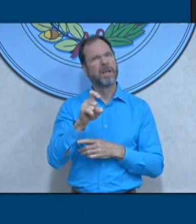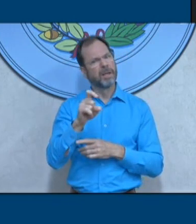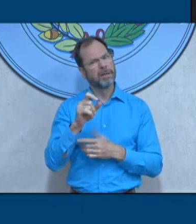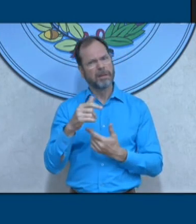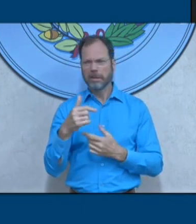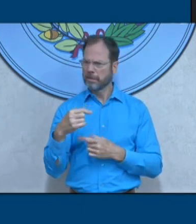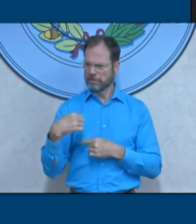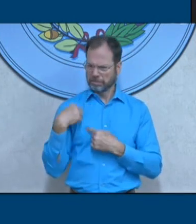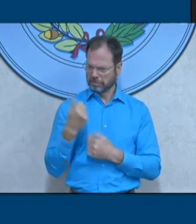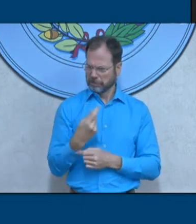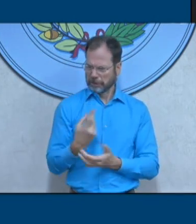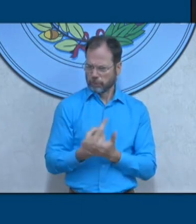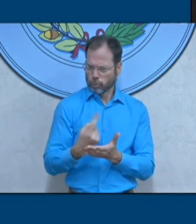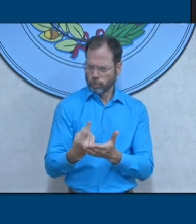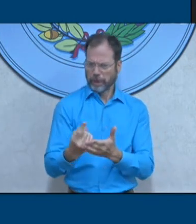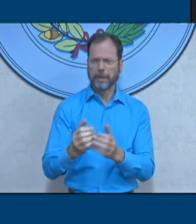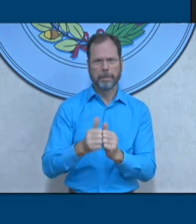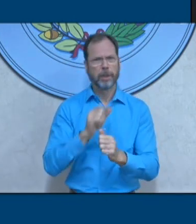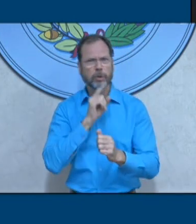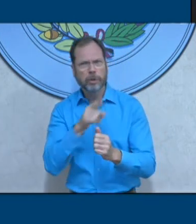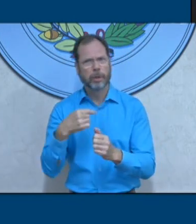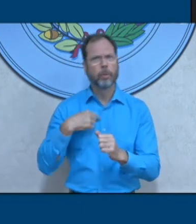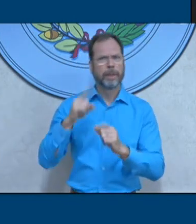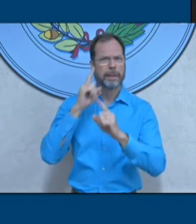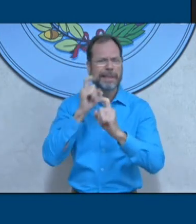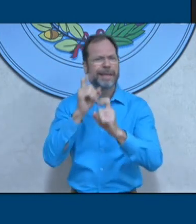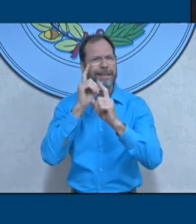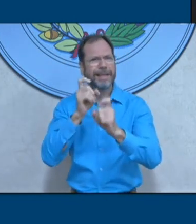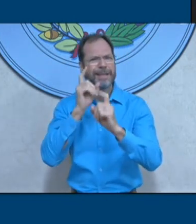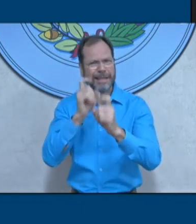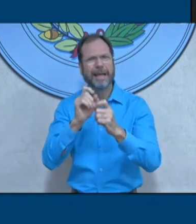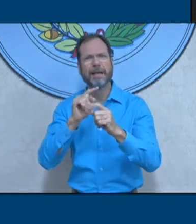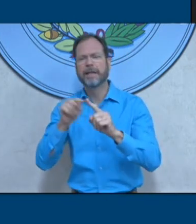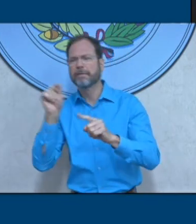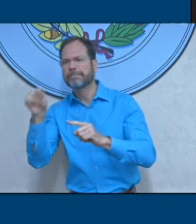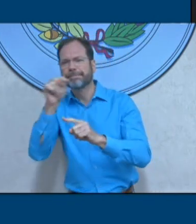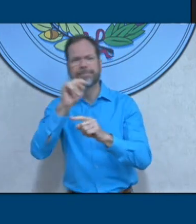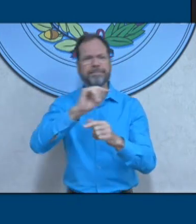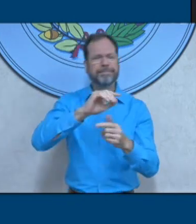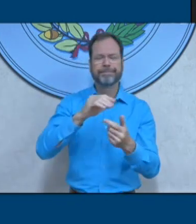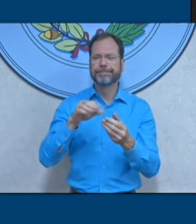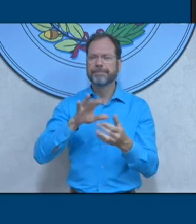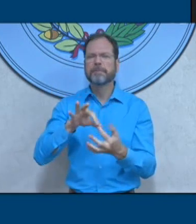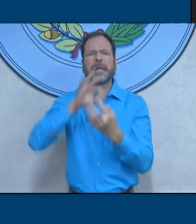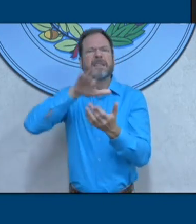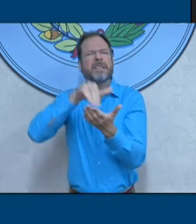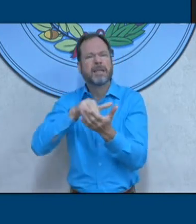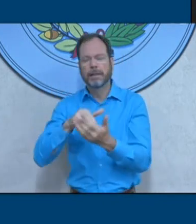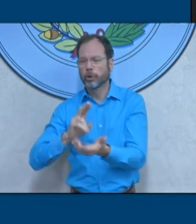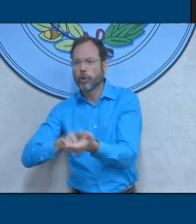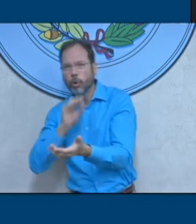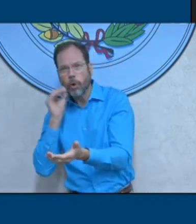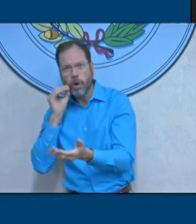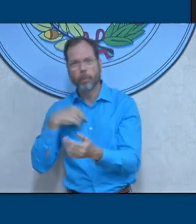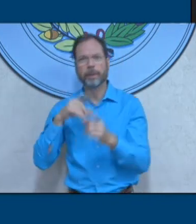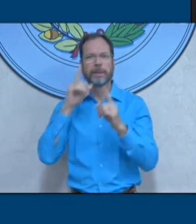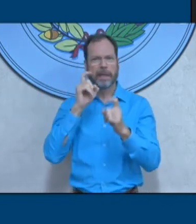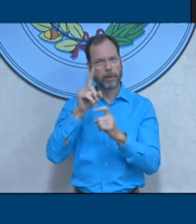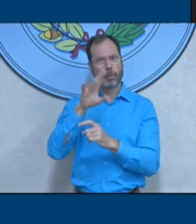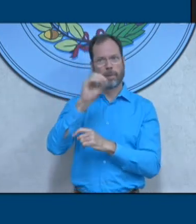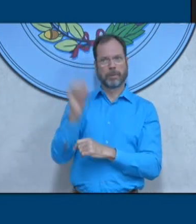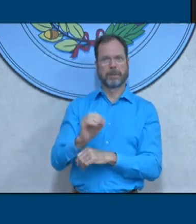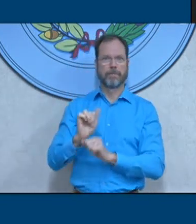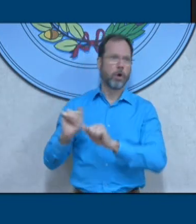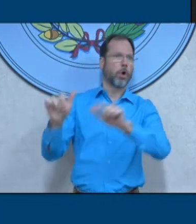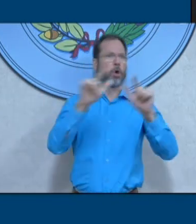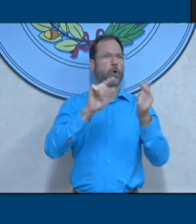aggressive over the past several weeks to make sure that we test what are called congregate settings. One is nursing homes, where we've tested 100% of